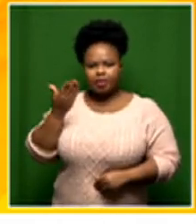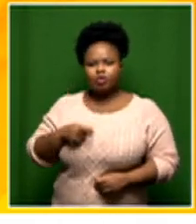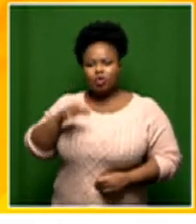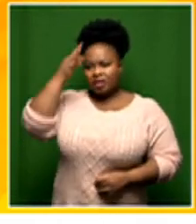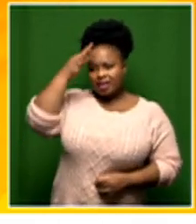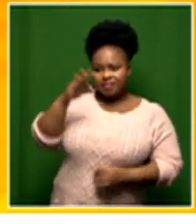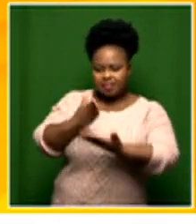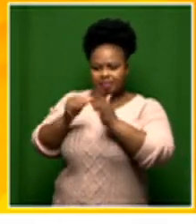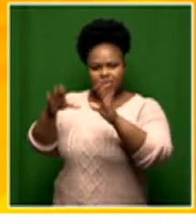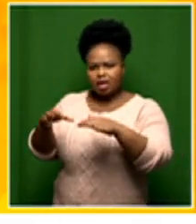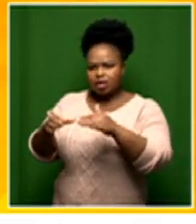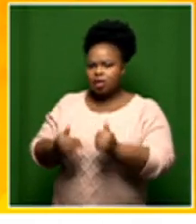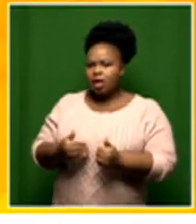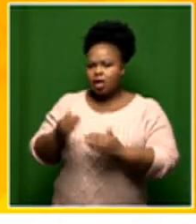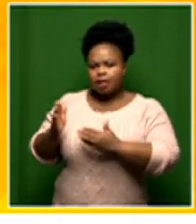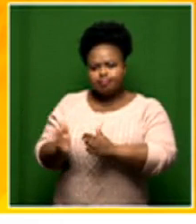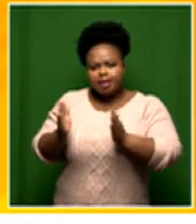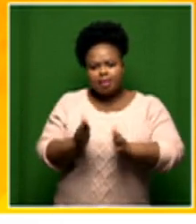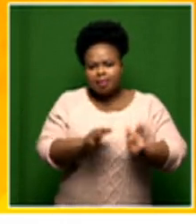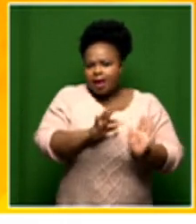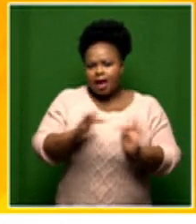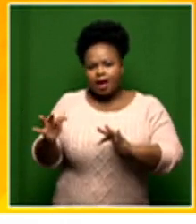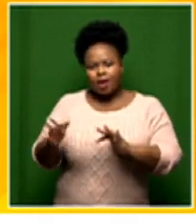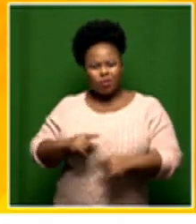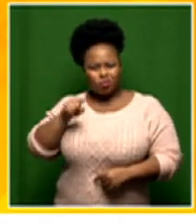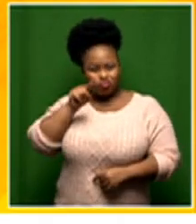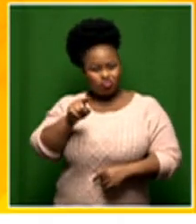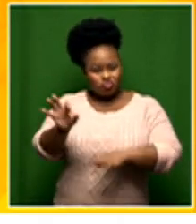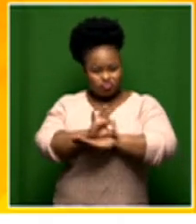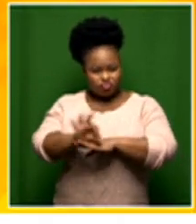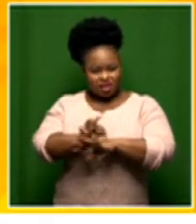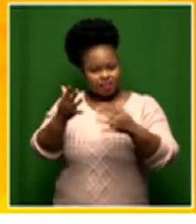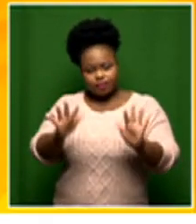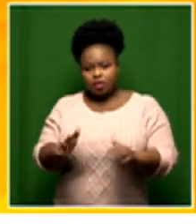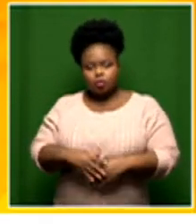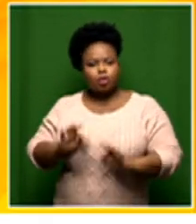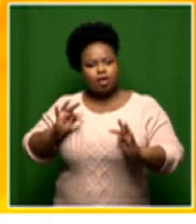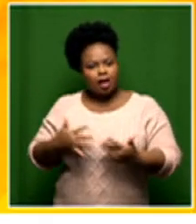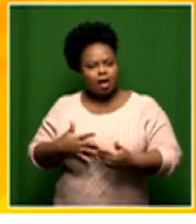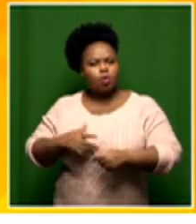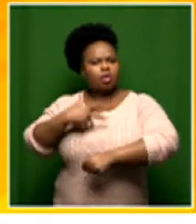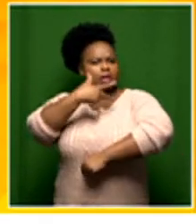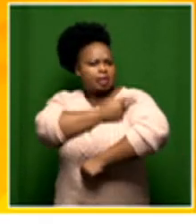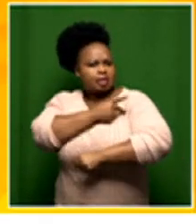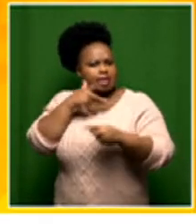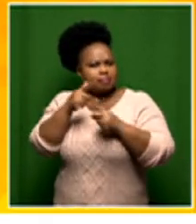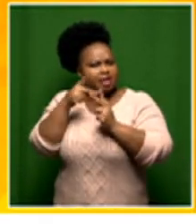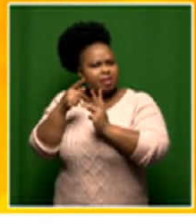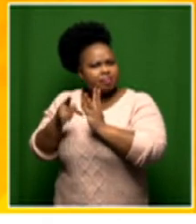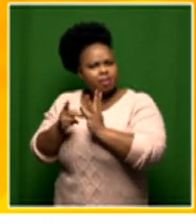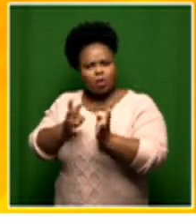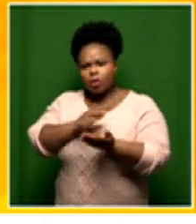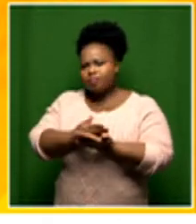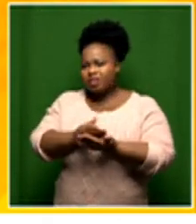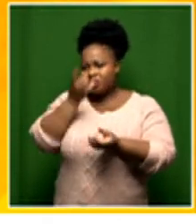sector. So have you worked out a program, in terms of how it's going to be done? And has this been